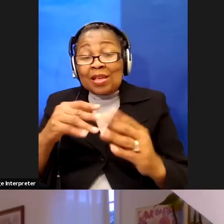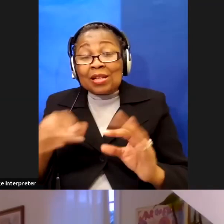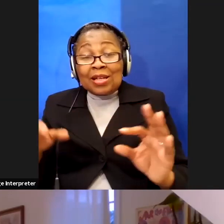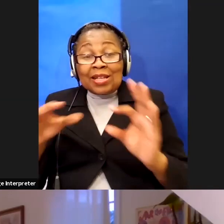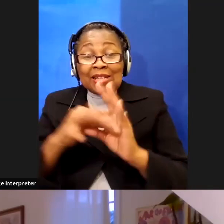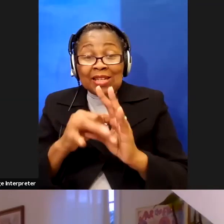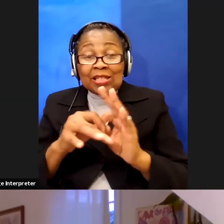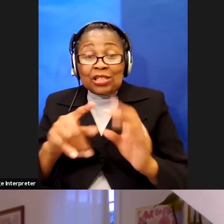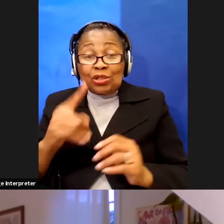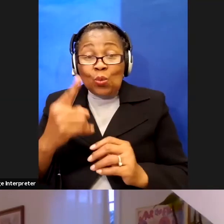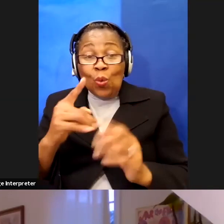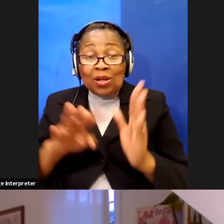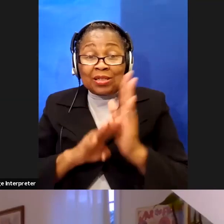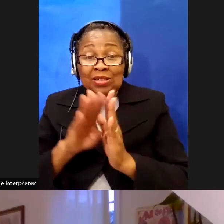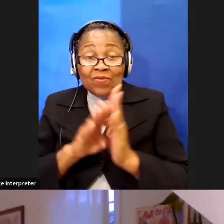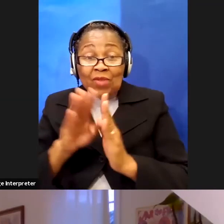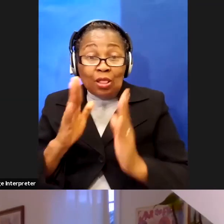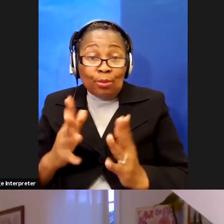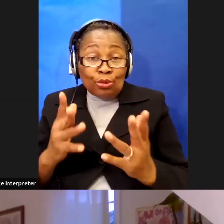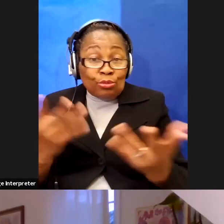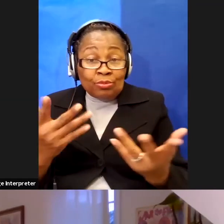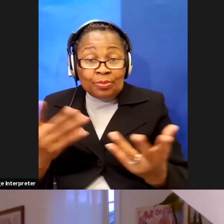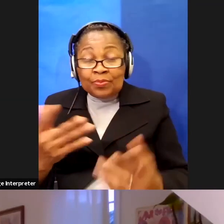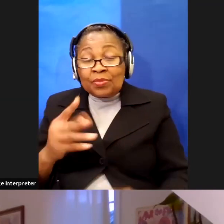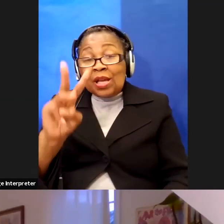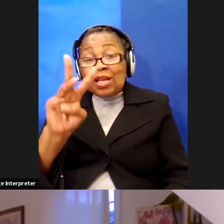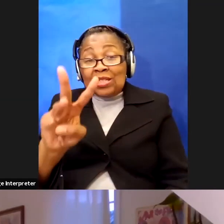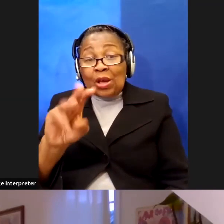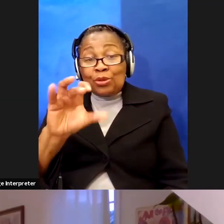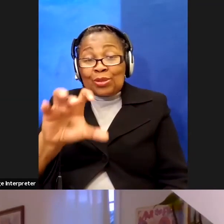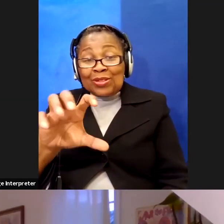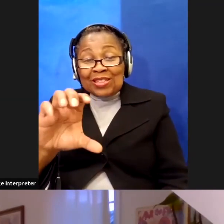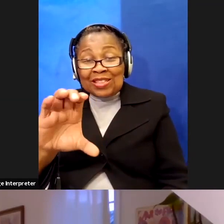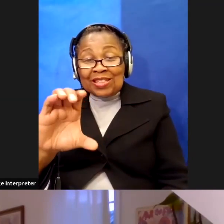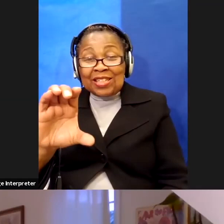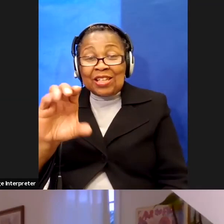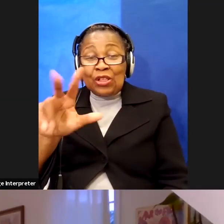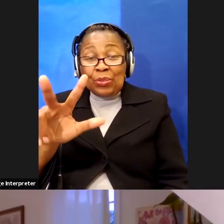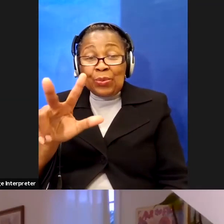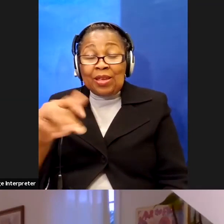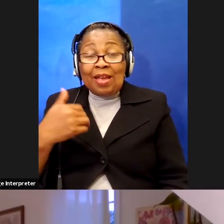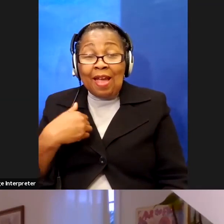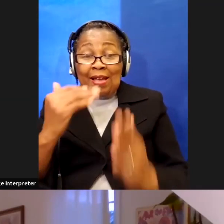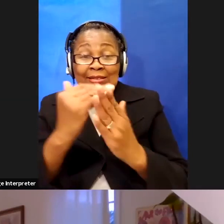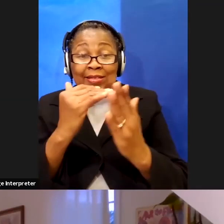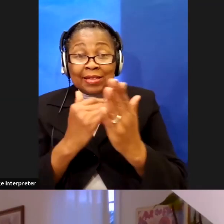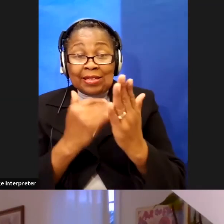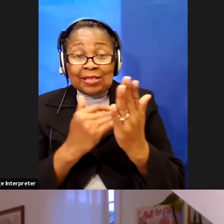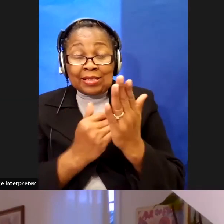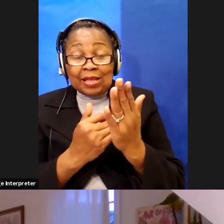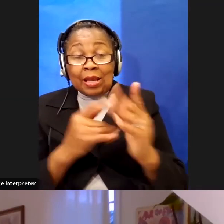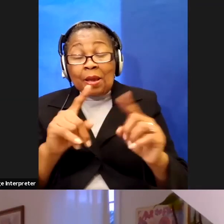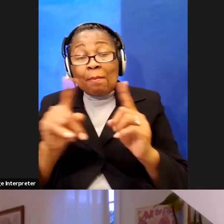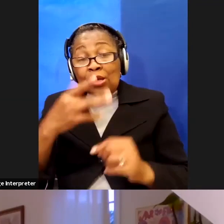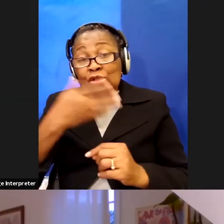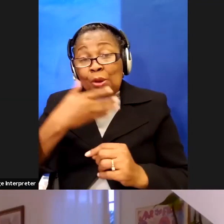are hip to this? WC3 does have listings of people and resources, but your best resource is your